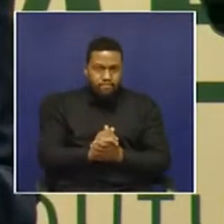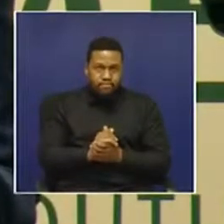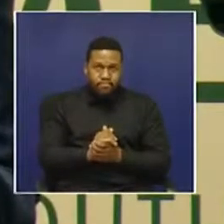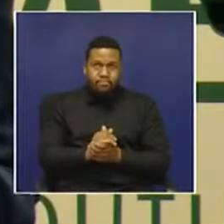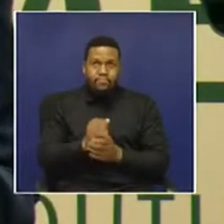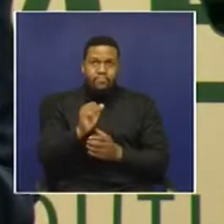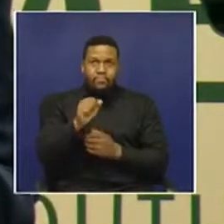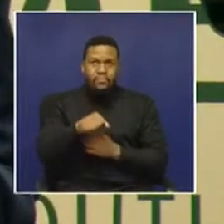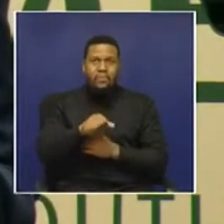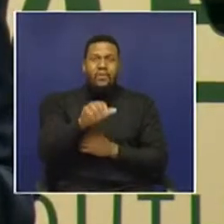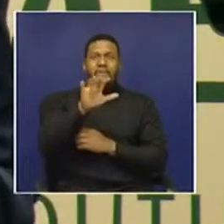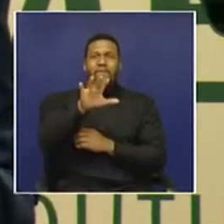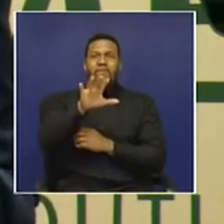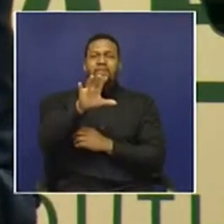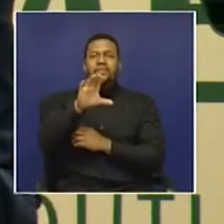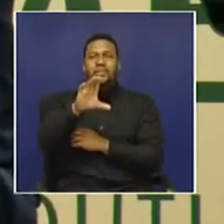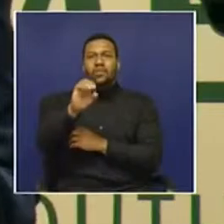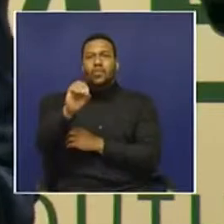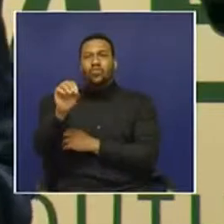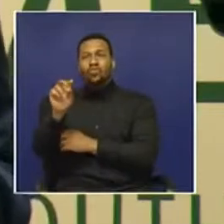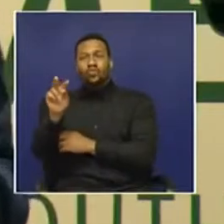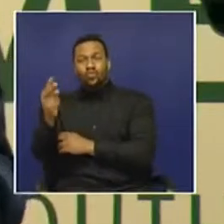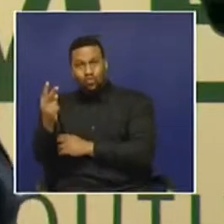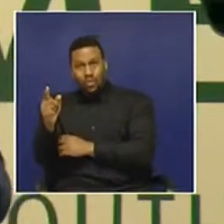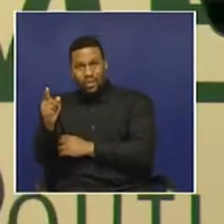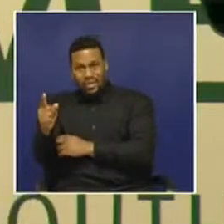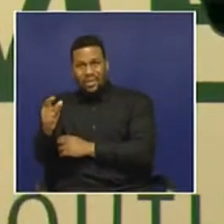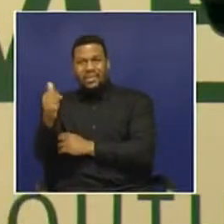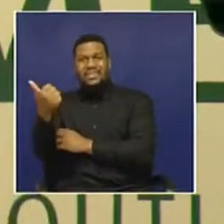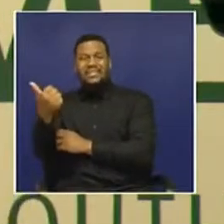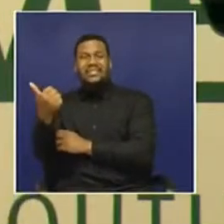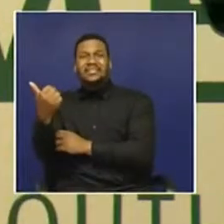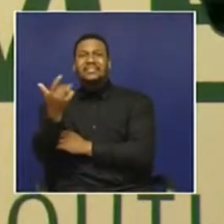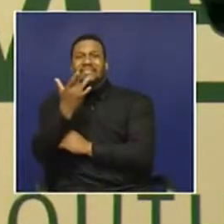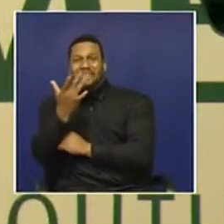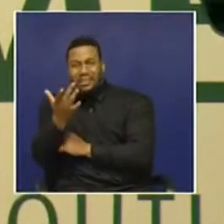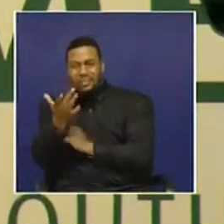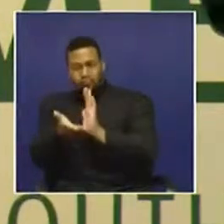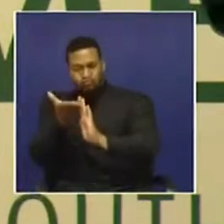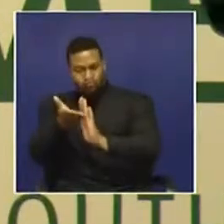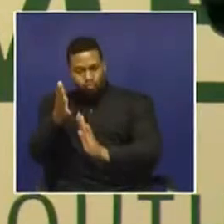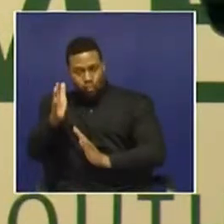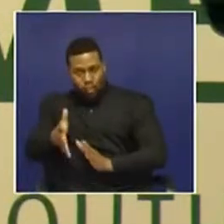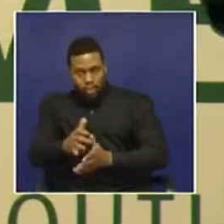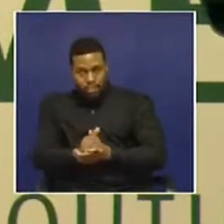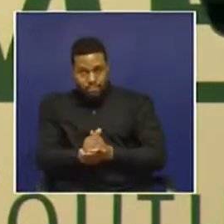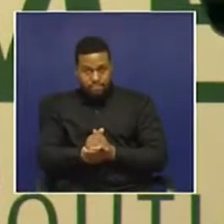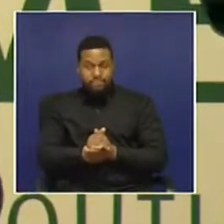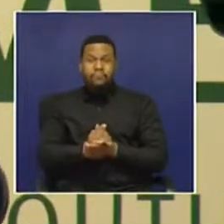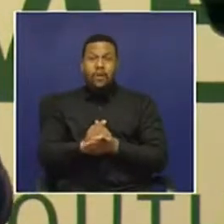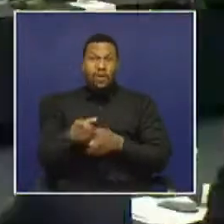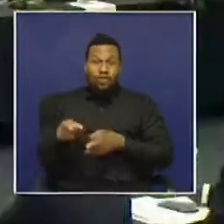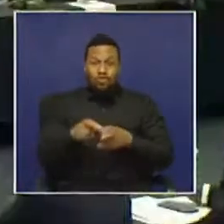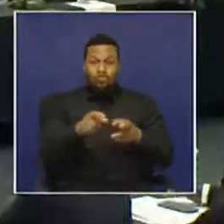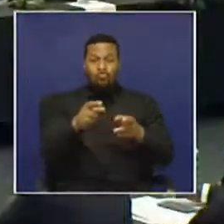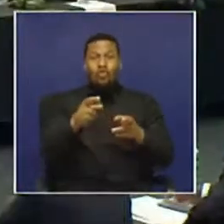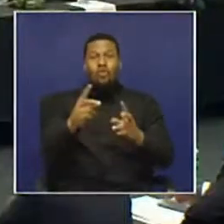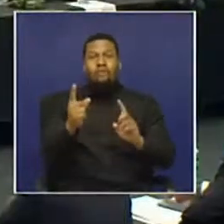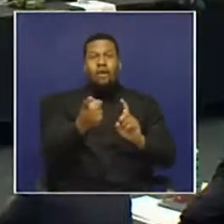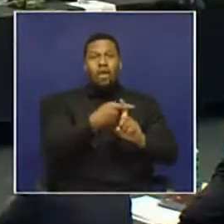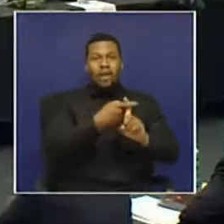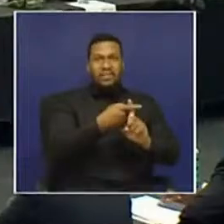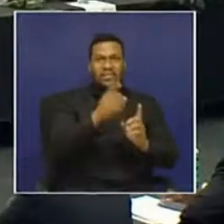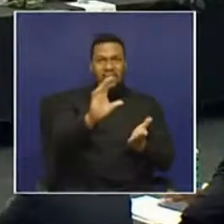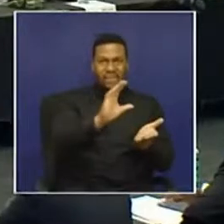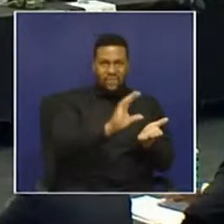per litre for petrol and 6 cents for diesel. The road accident fund fuel levy will increase by 7 cents per